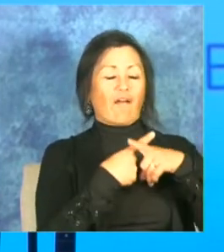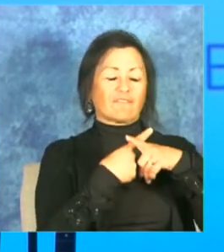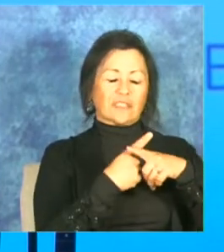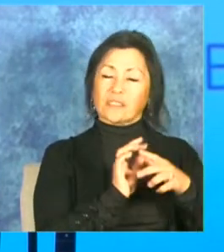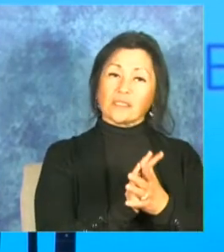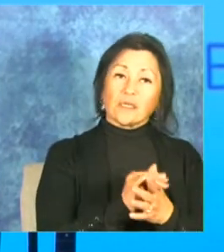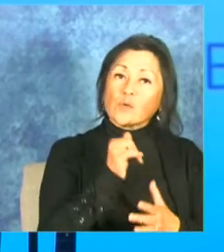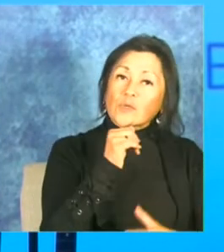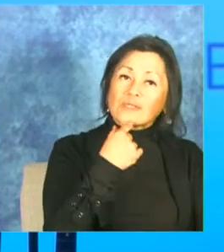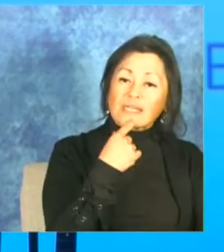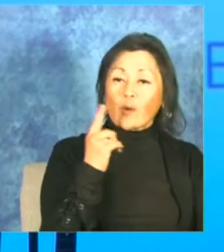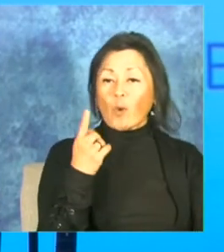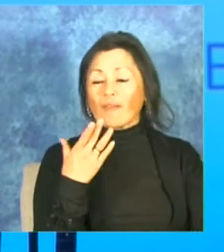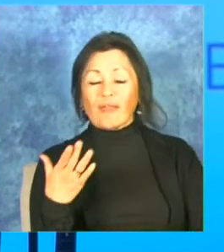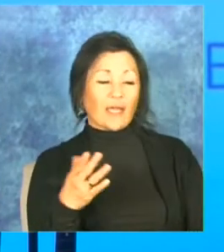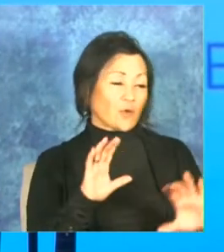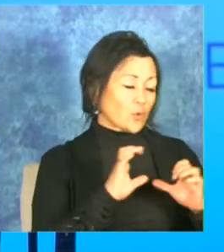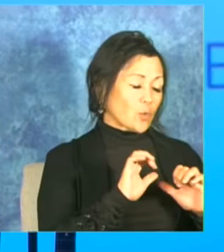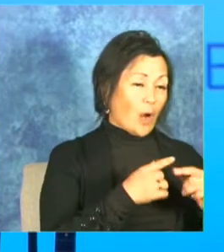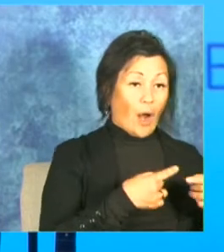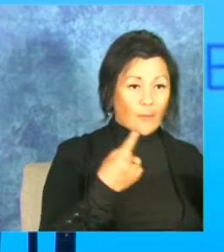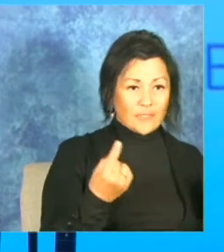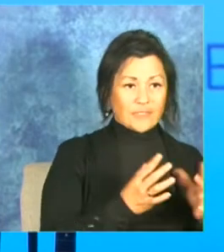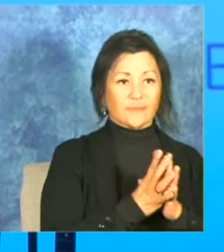We don't say one thing and do another.